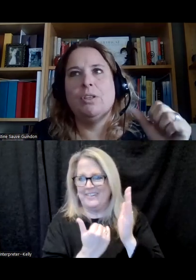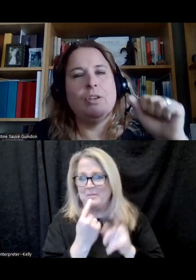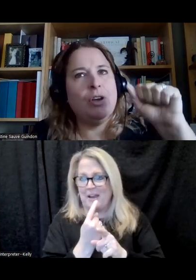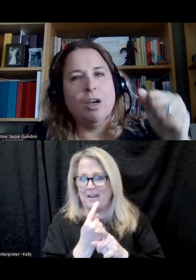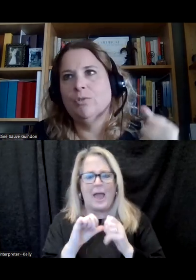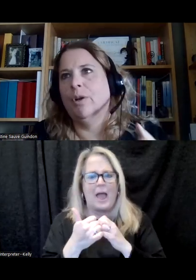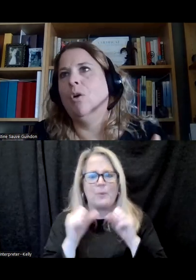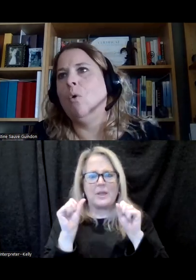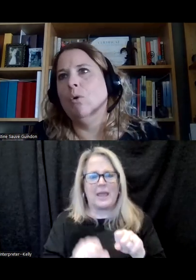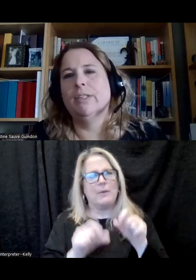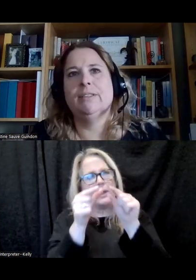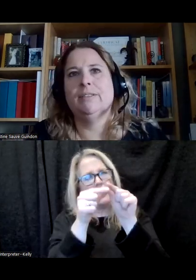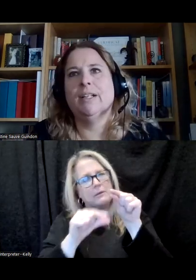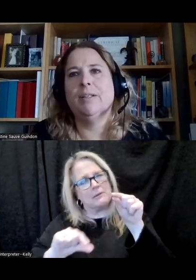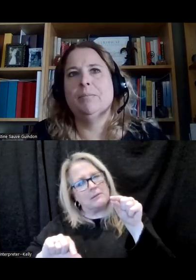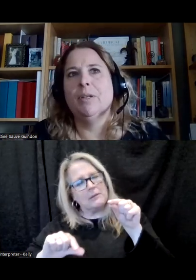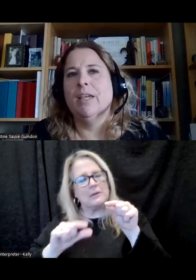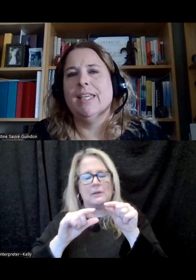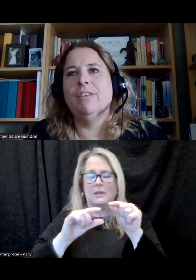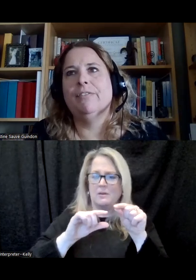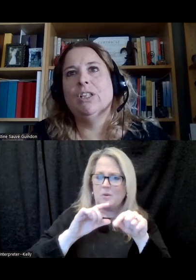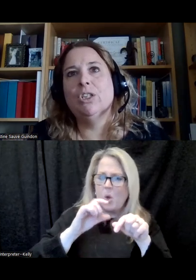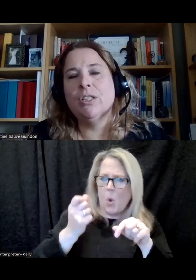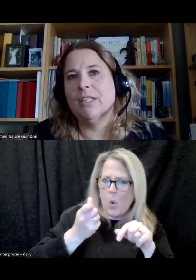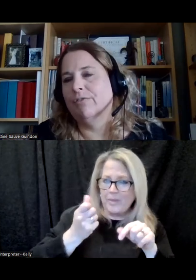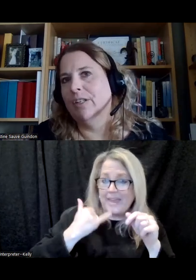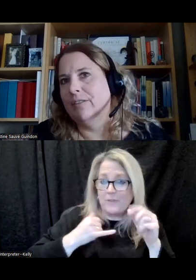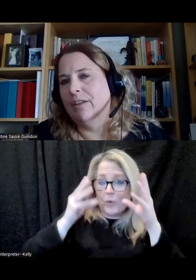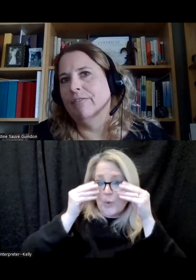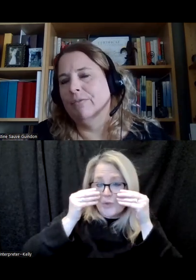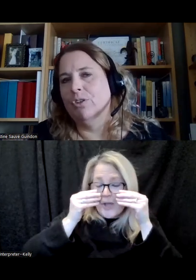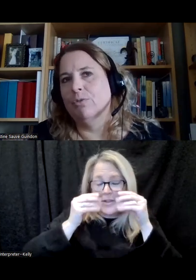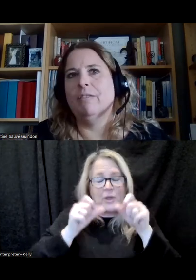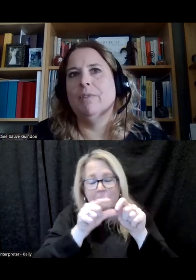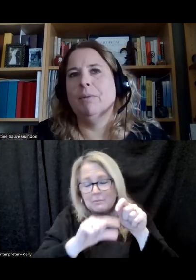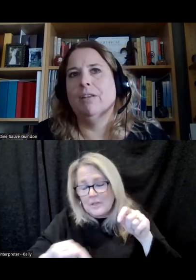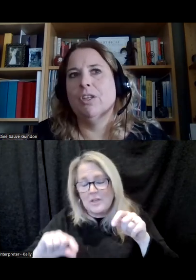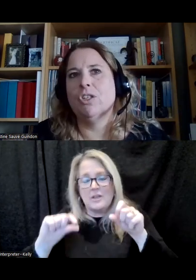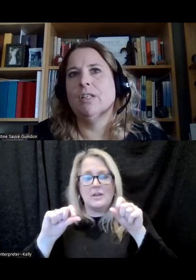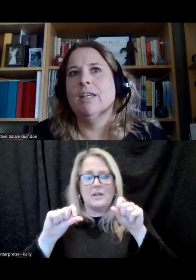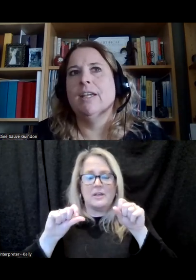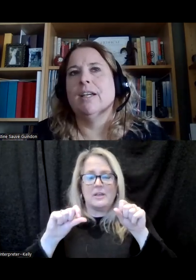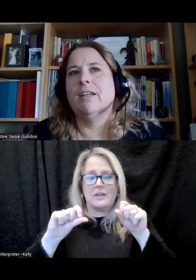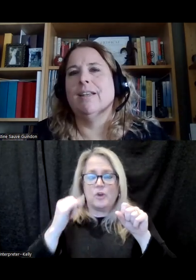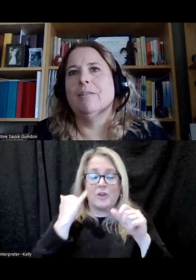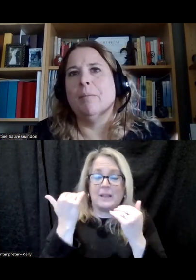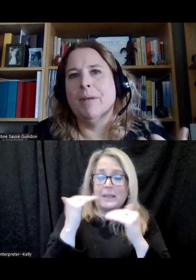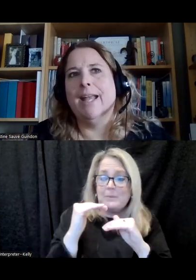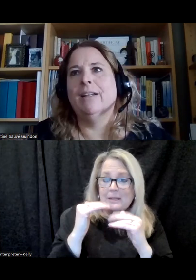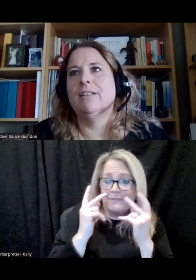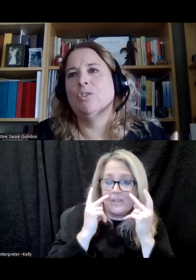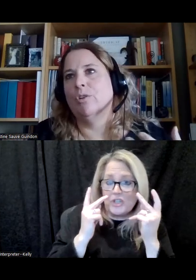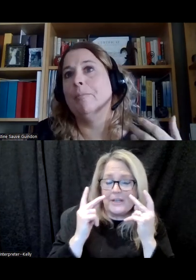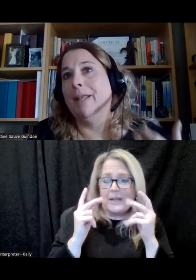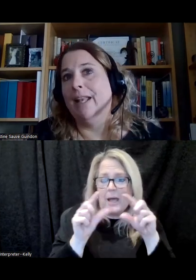How we can contour it, hold it. Even if it looks different, if we do have limited vision, a